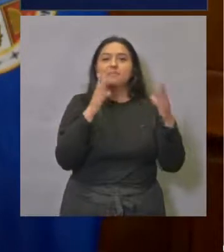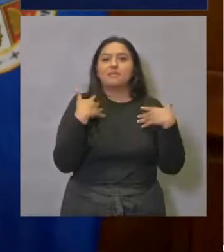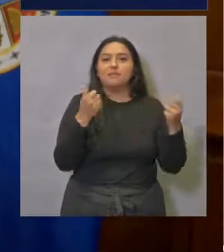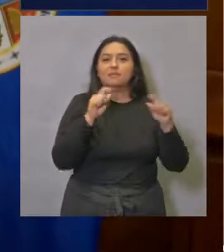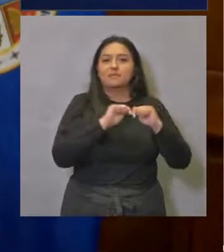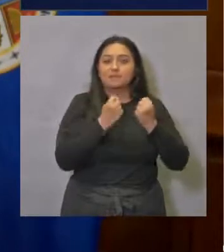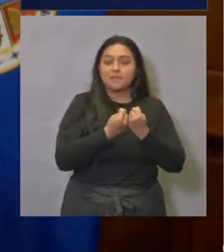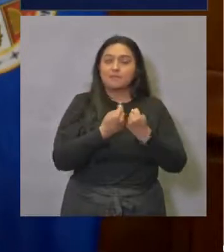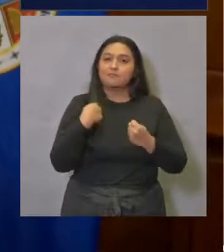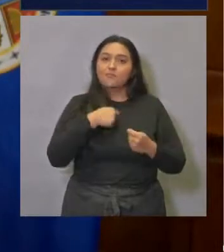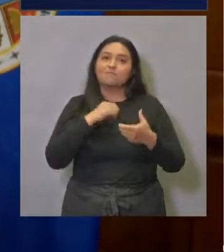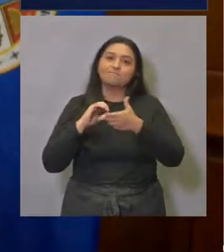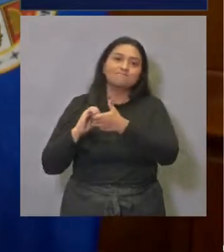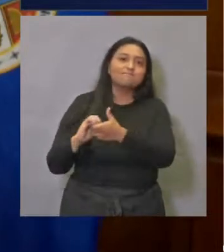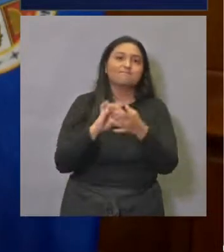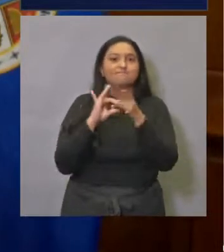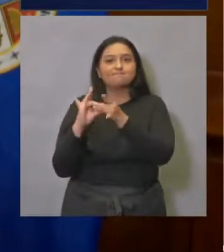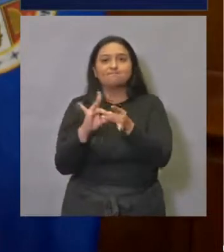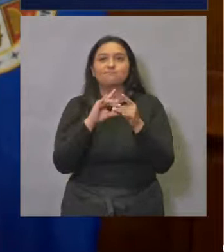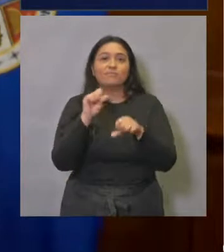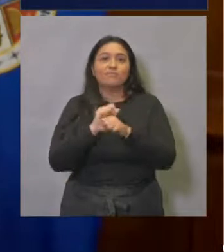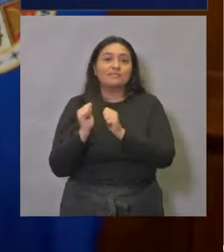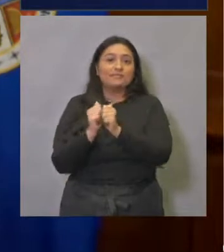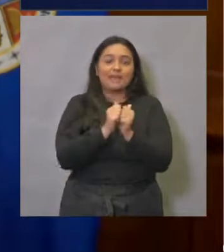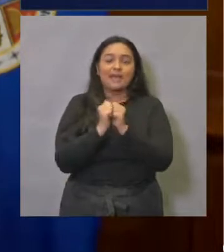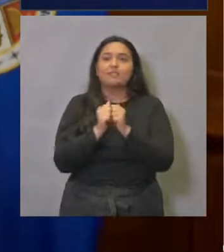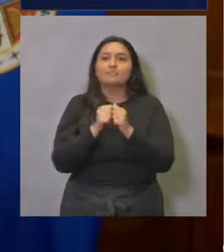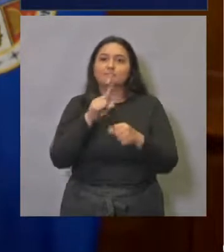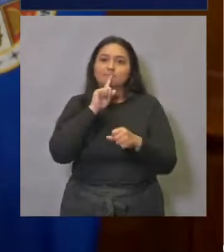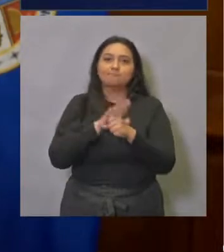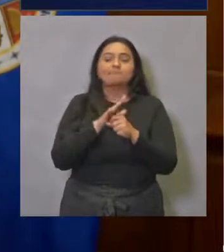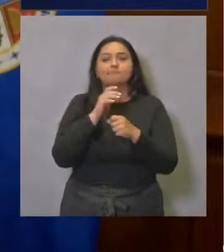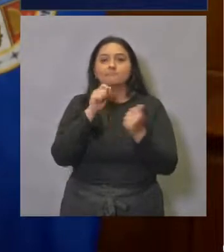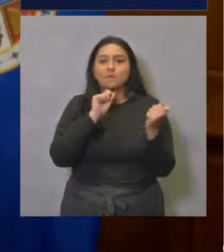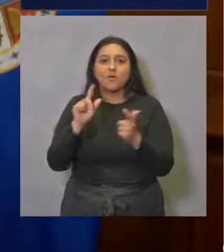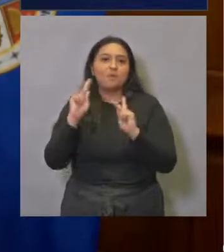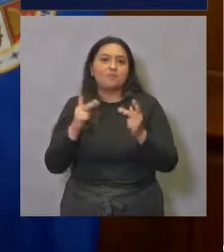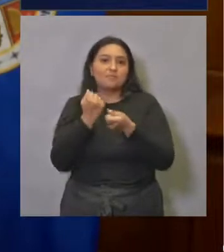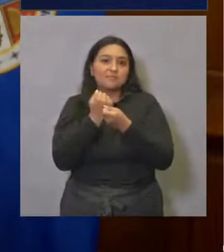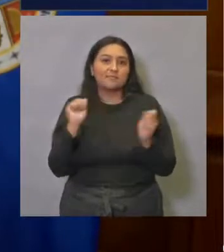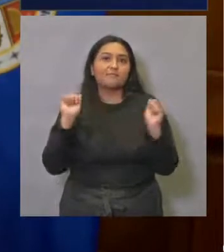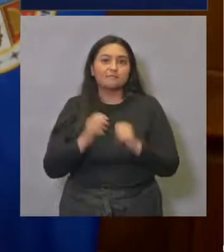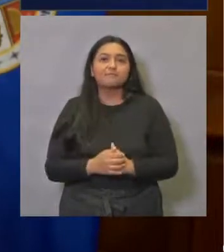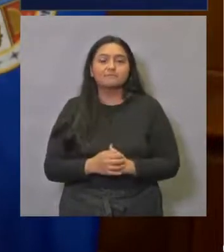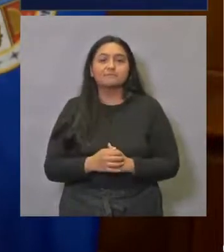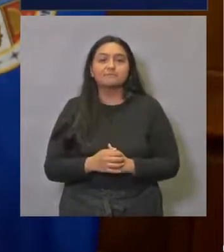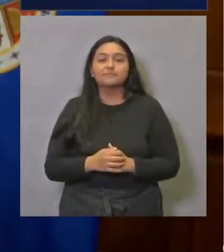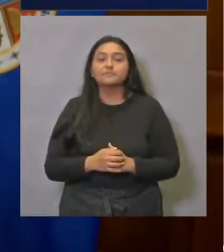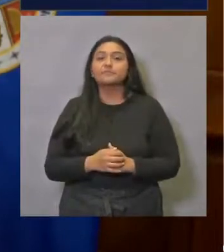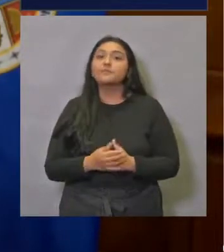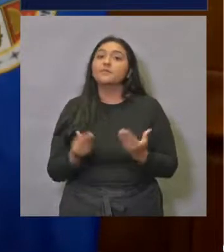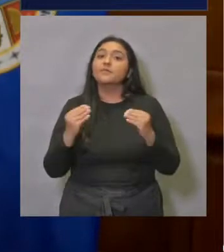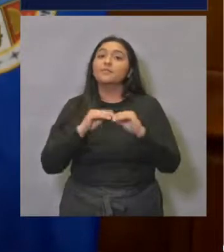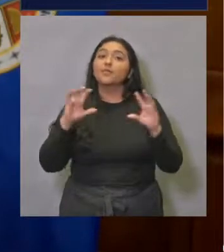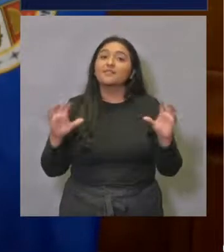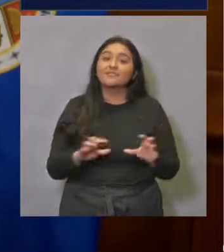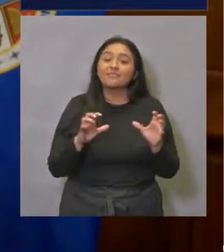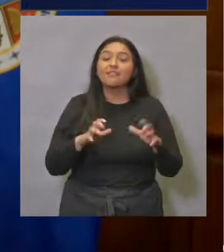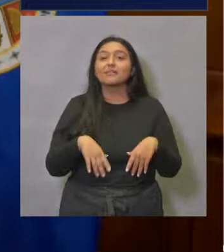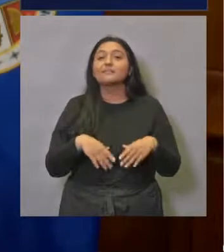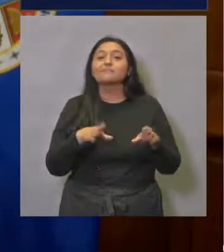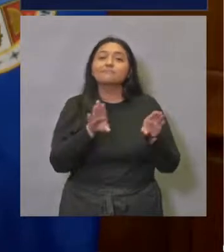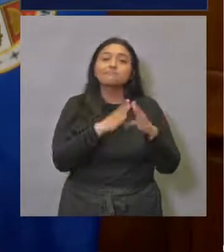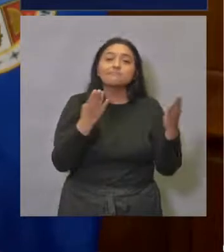working together and continuing the hard work needed to keep everybody safe. And as more activities become available, like